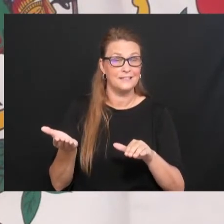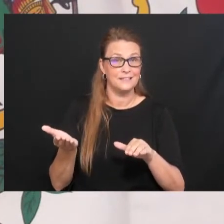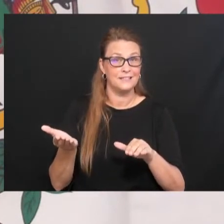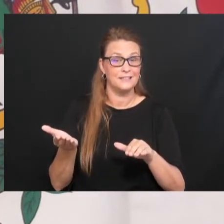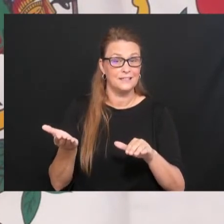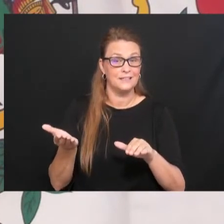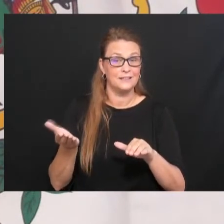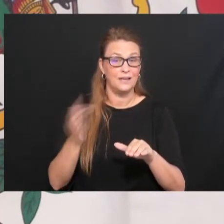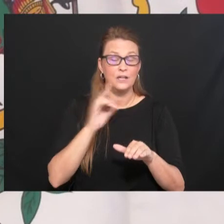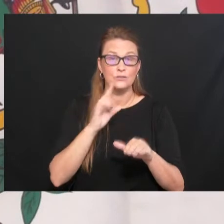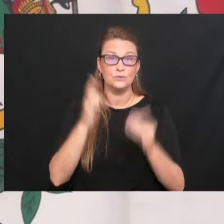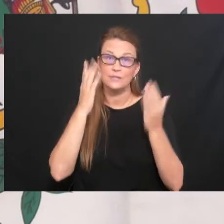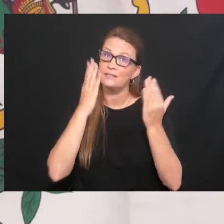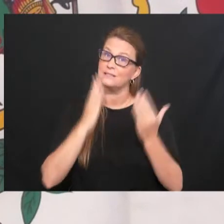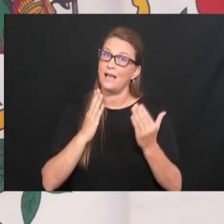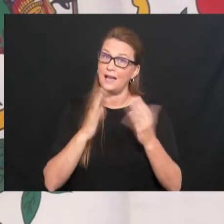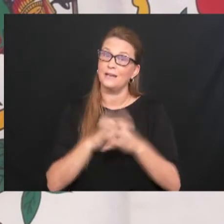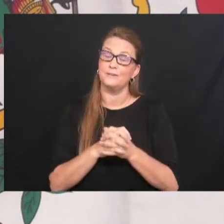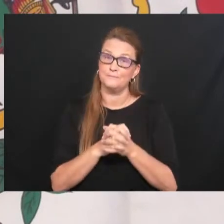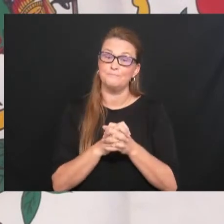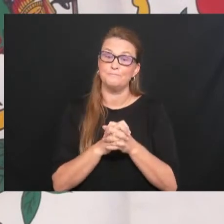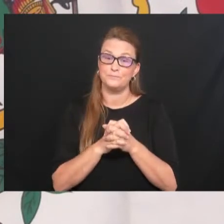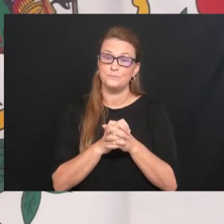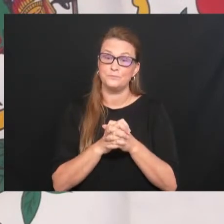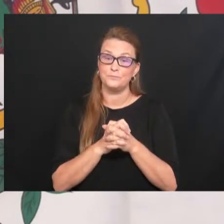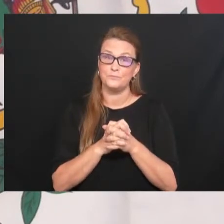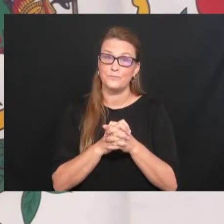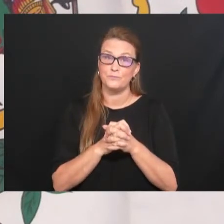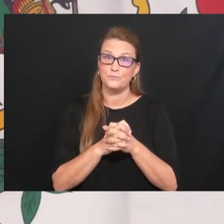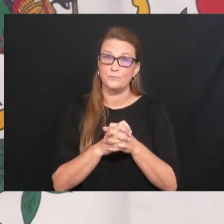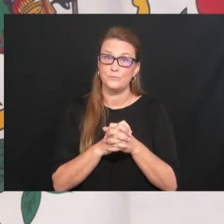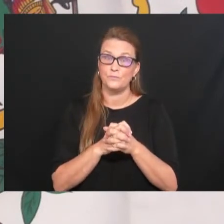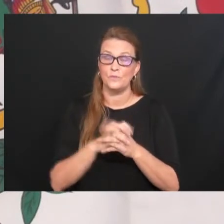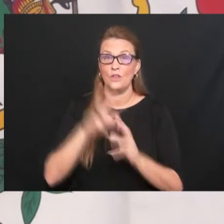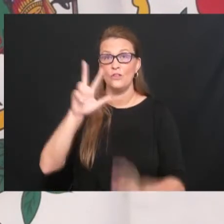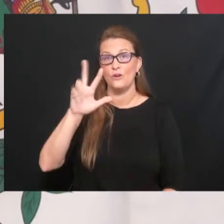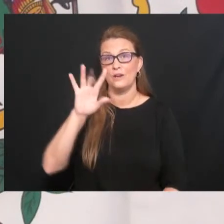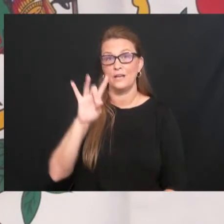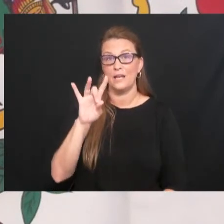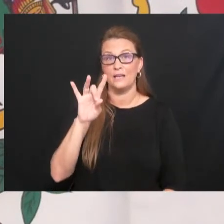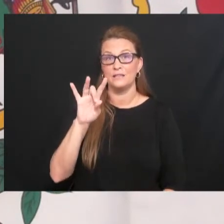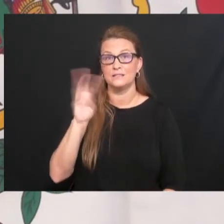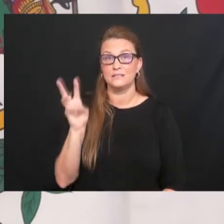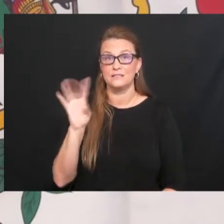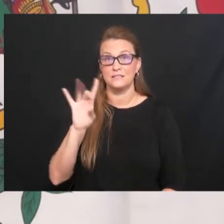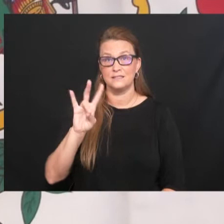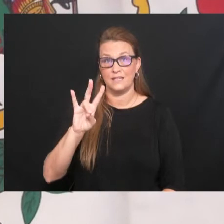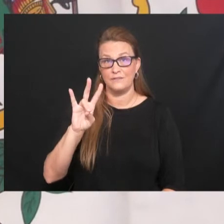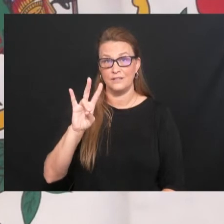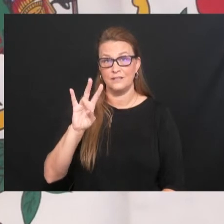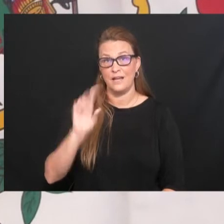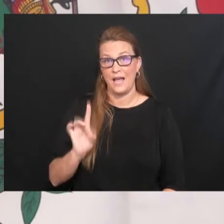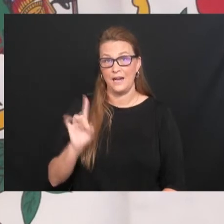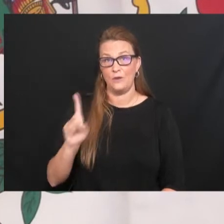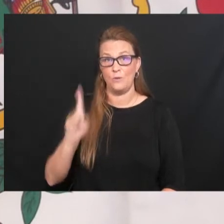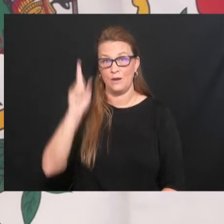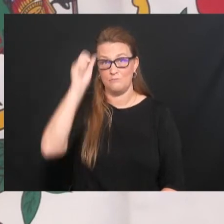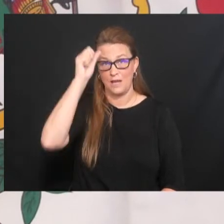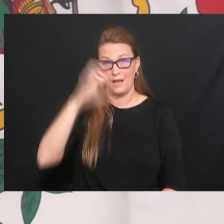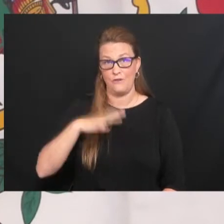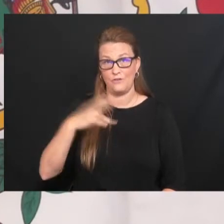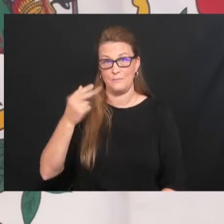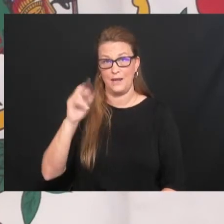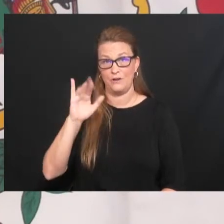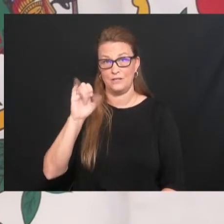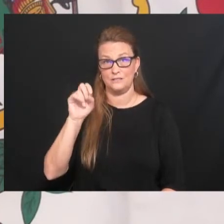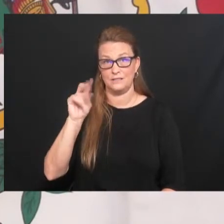It's really a shame, really, really a shame. The 3,867th death, an 81-year-old male from Harrison